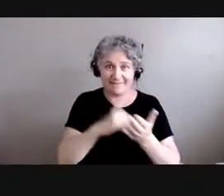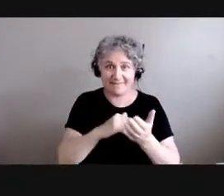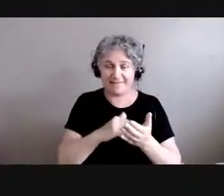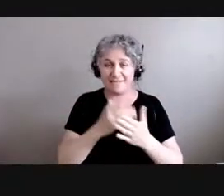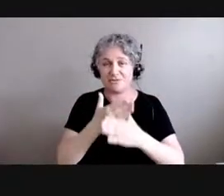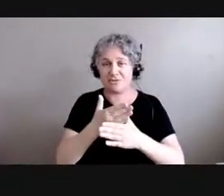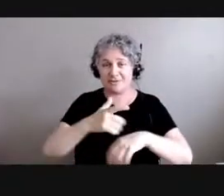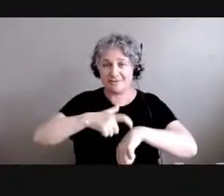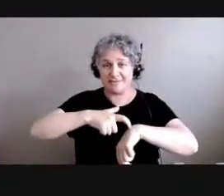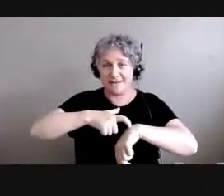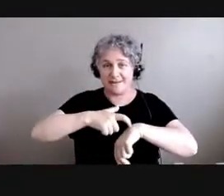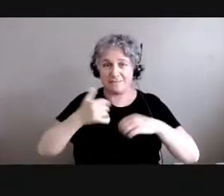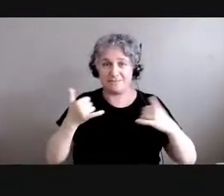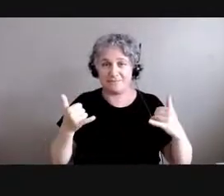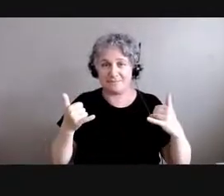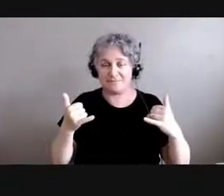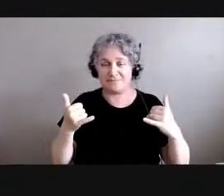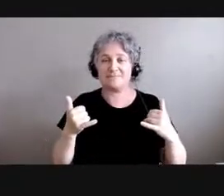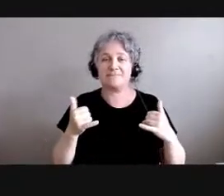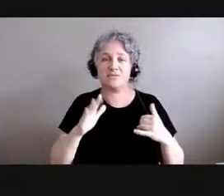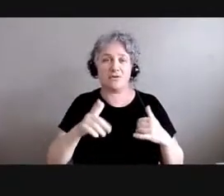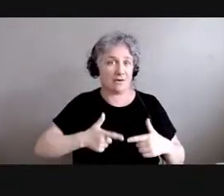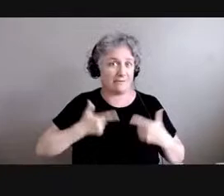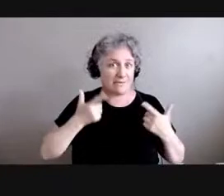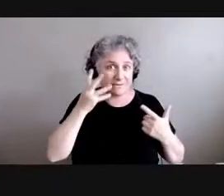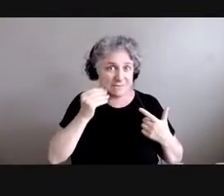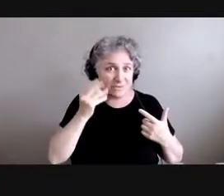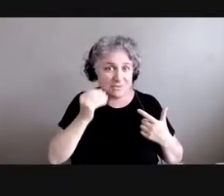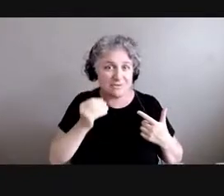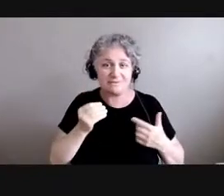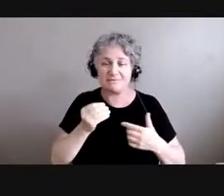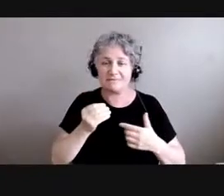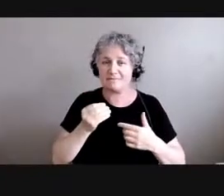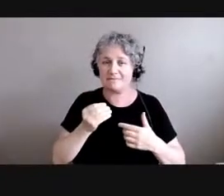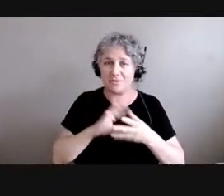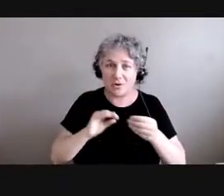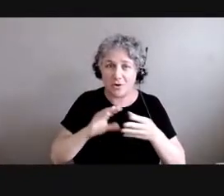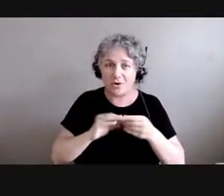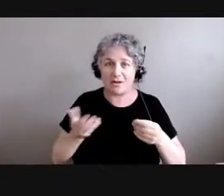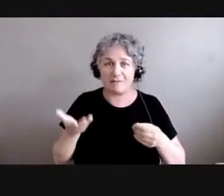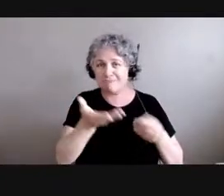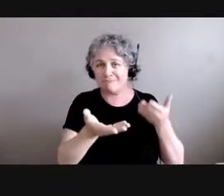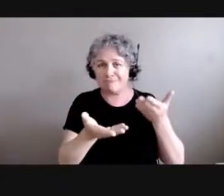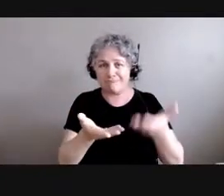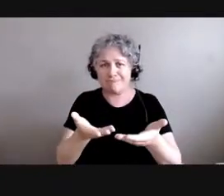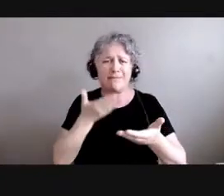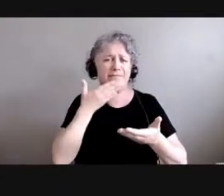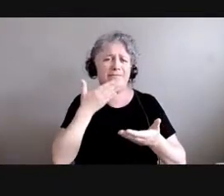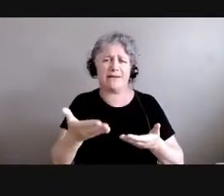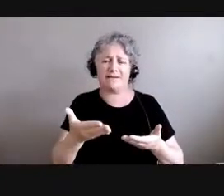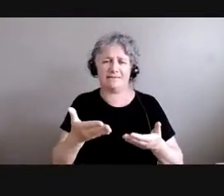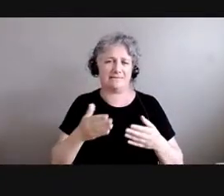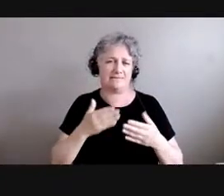today, sharing your lived experiences and your stories. We're so grateful.